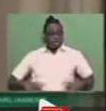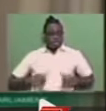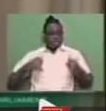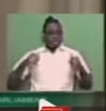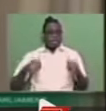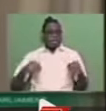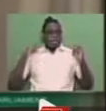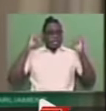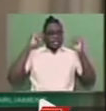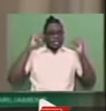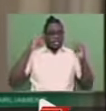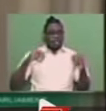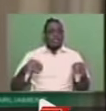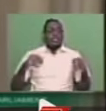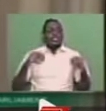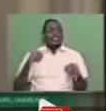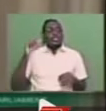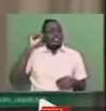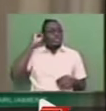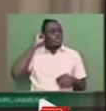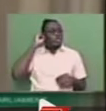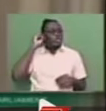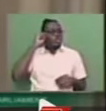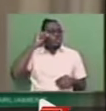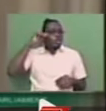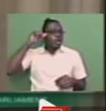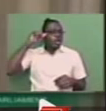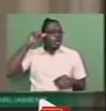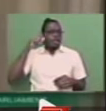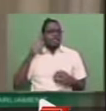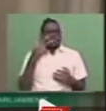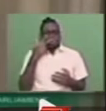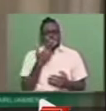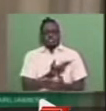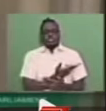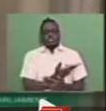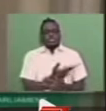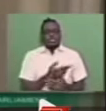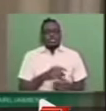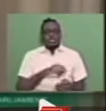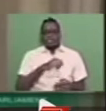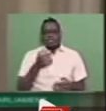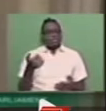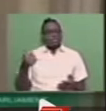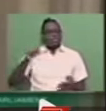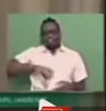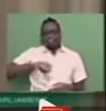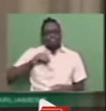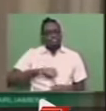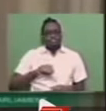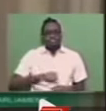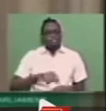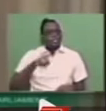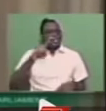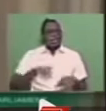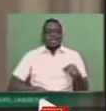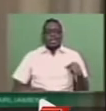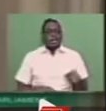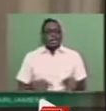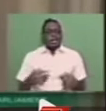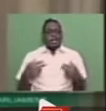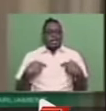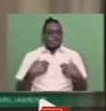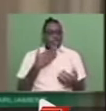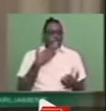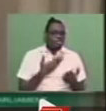Houston. Broken. And there is more evidence from the hands on record, from what they said when they came